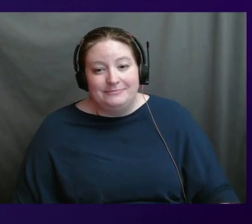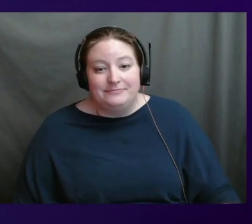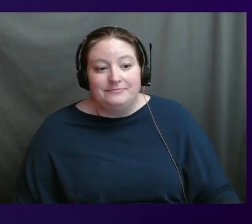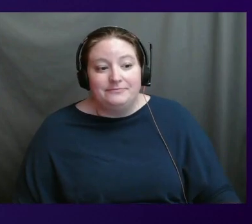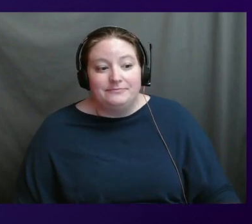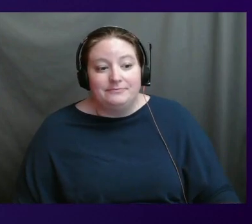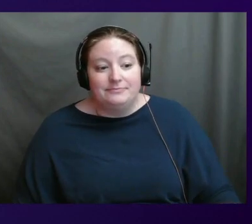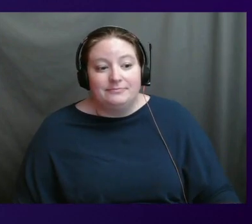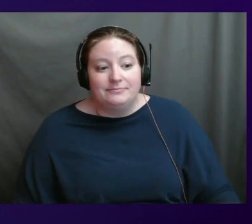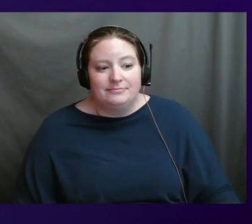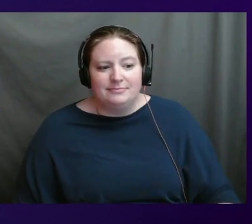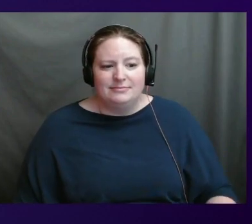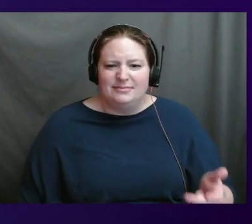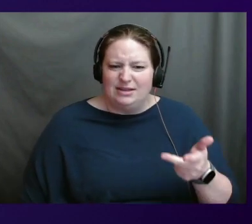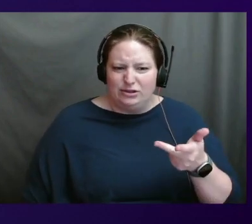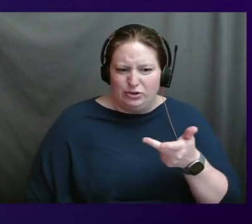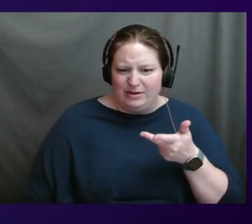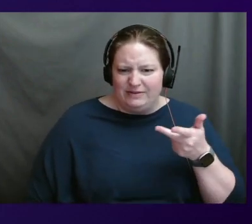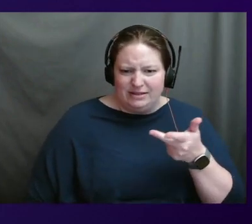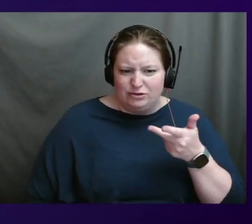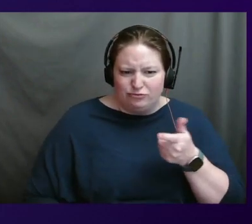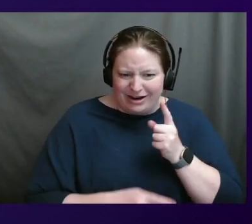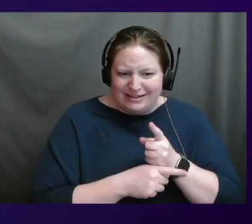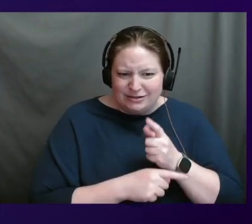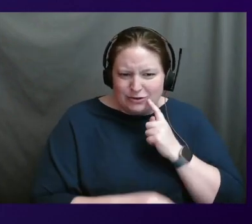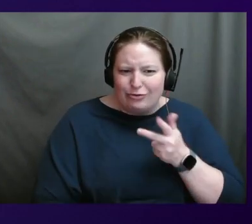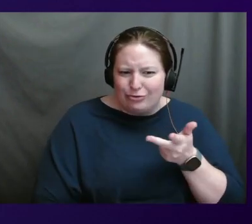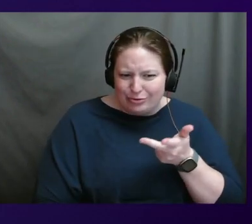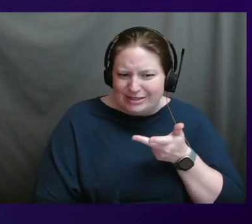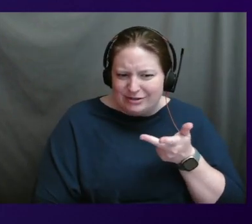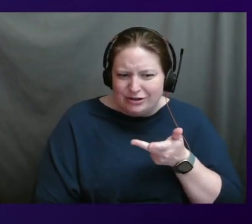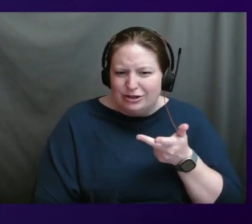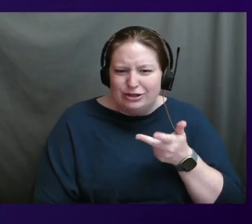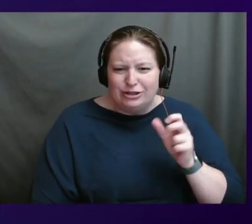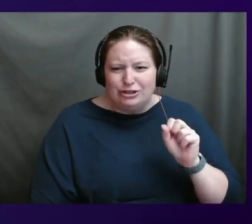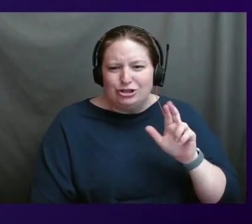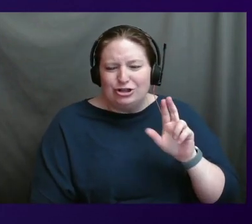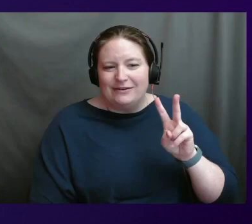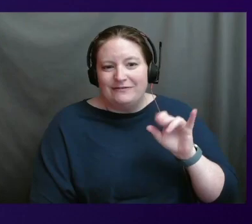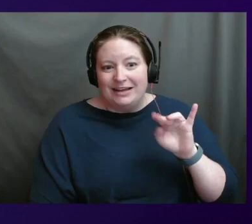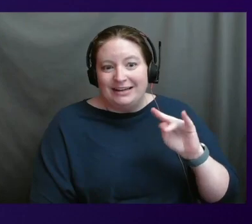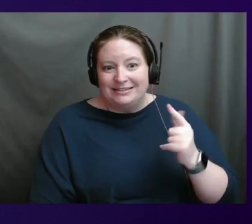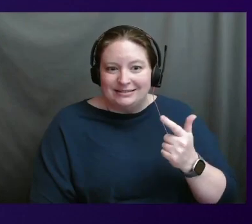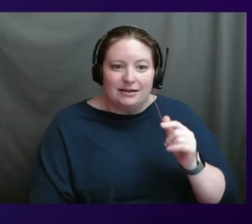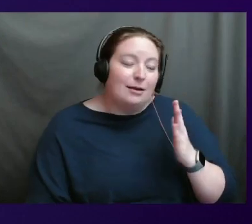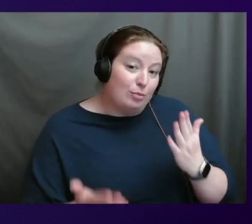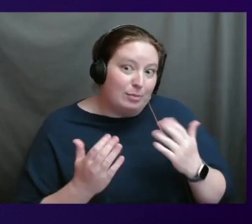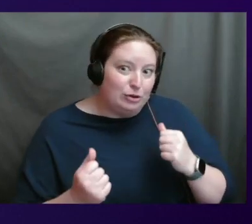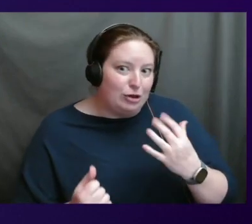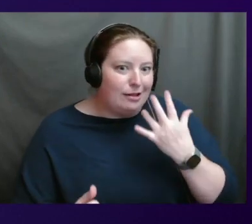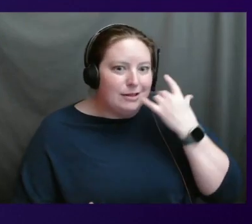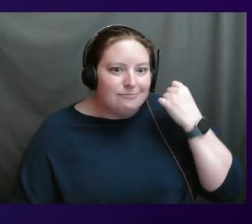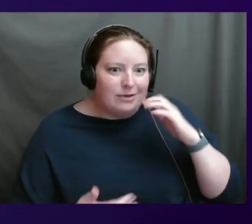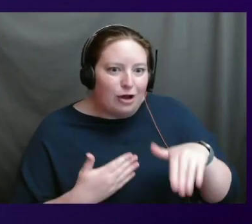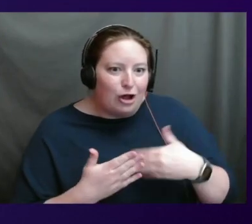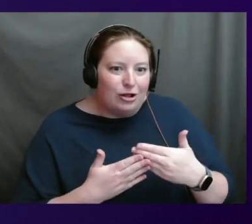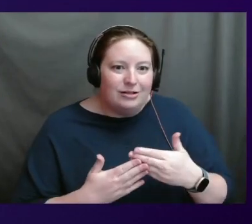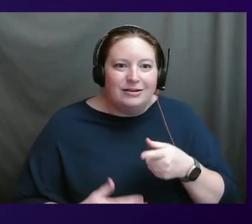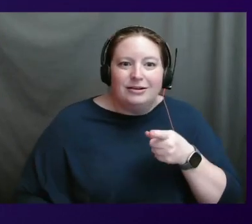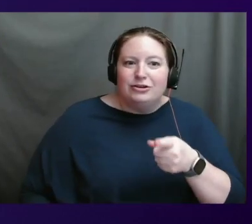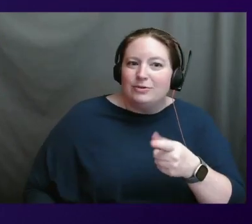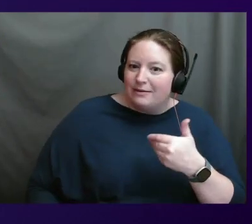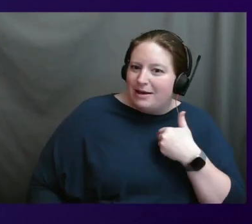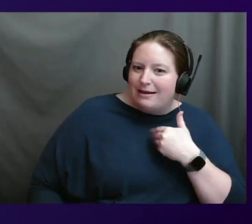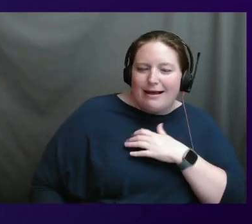There's 3 of us here, right? So let's do 3 servings, even though I guarantee I could probably eat all of them. You can have mine. I don't eat meat. Oh,